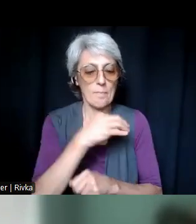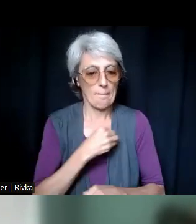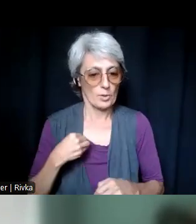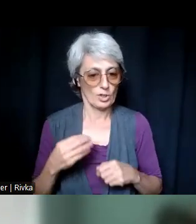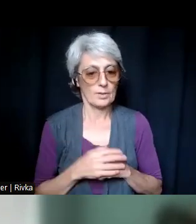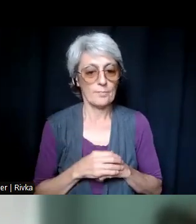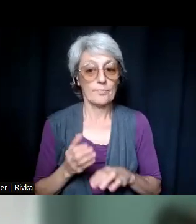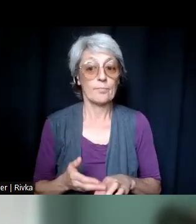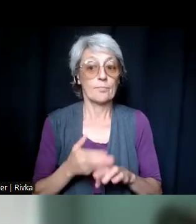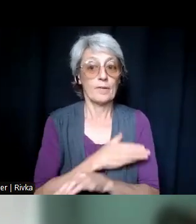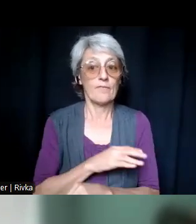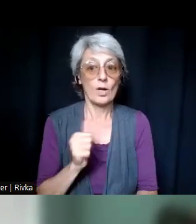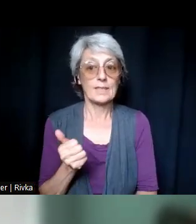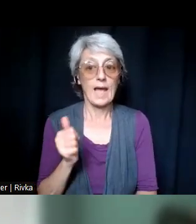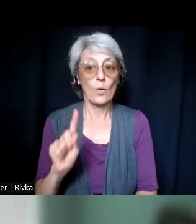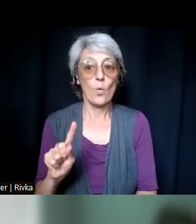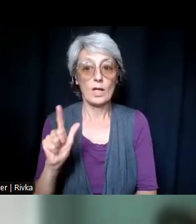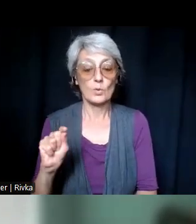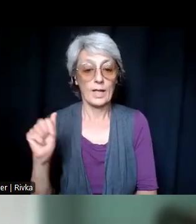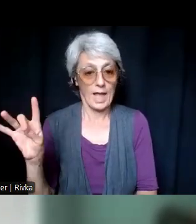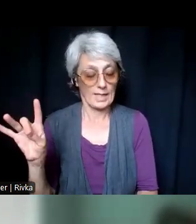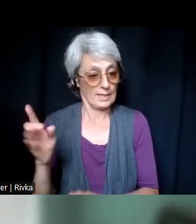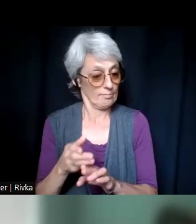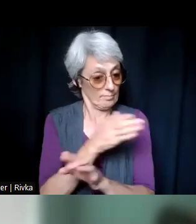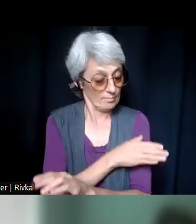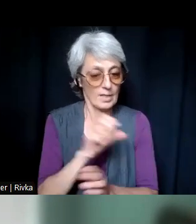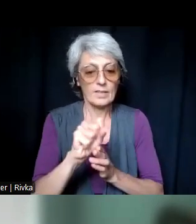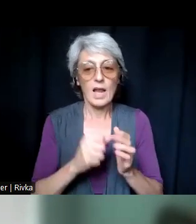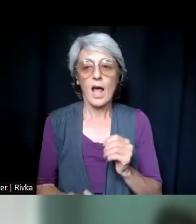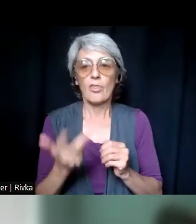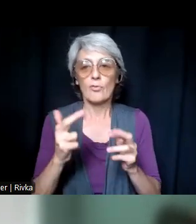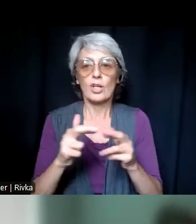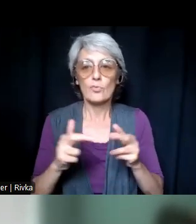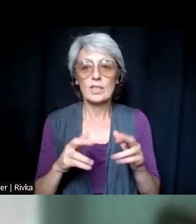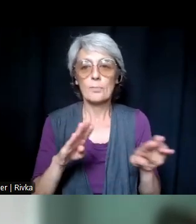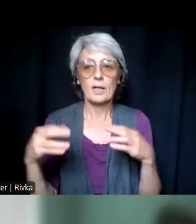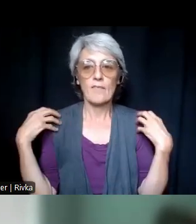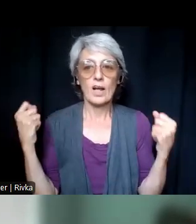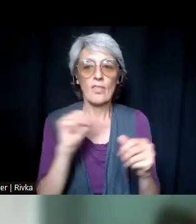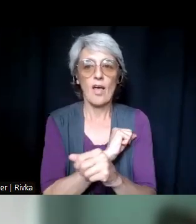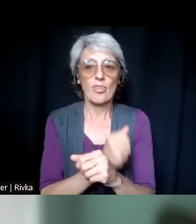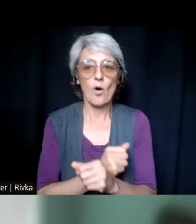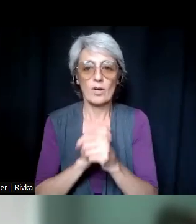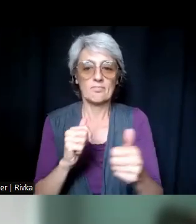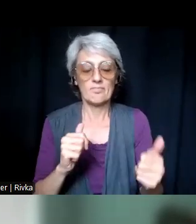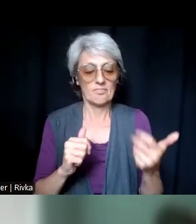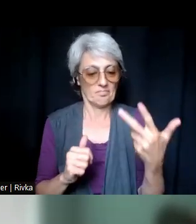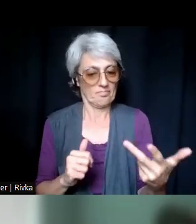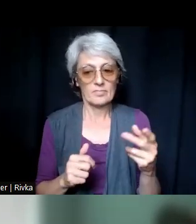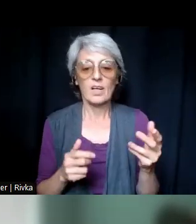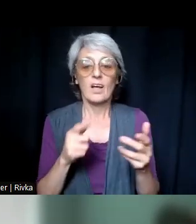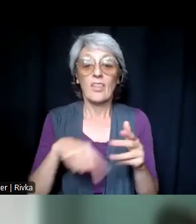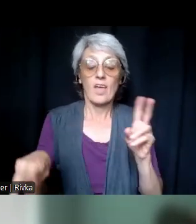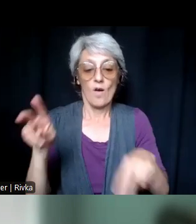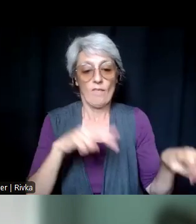Prior to 10/1/2018, the state had 3 regional behavioral health authorities that oversaw behavioral health services